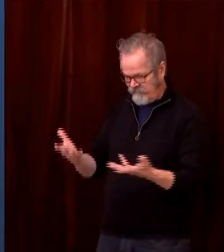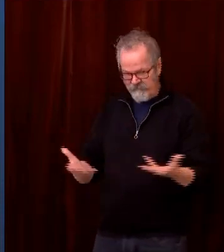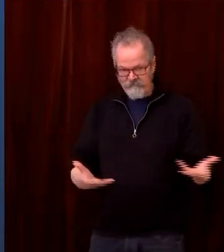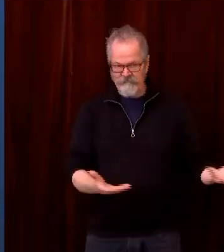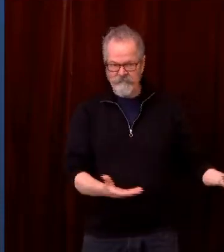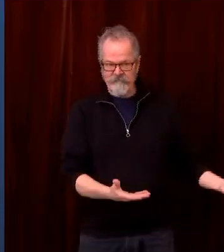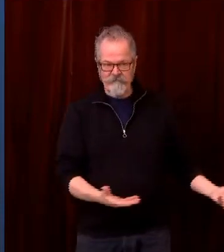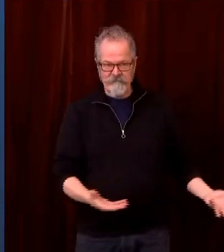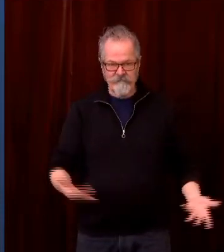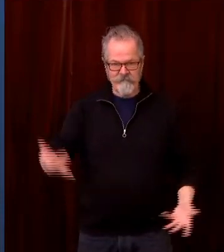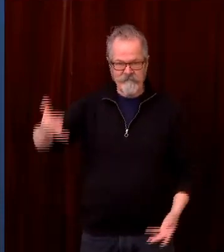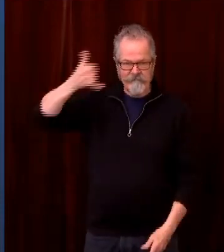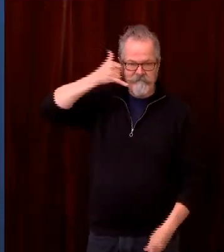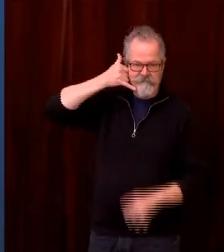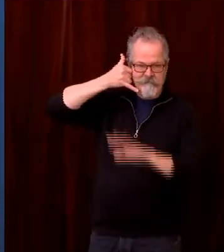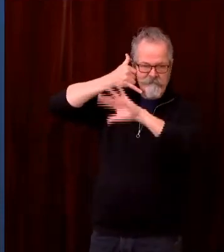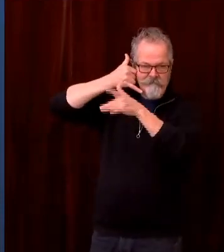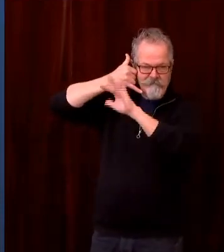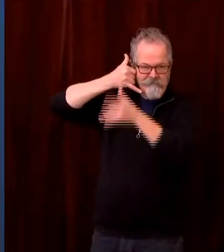not have that access.